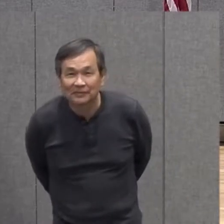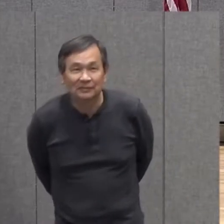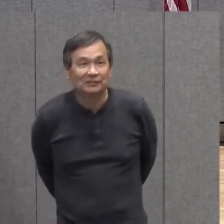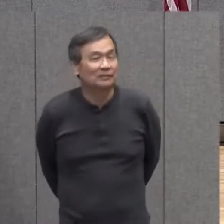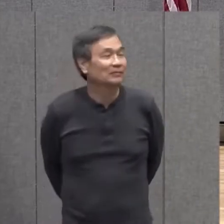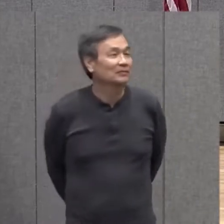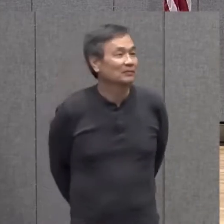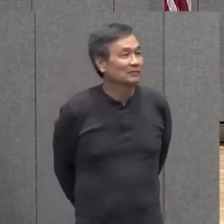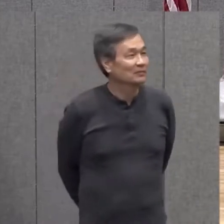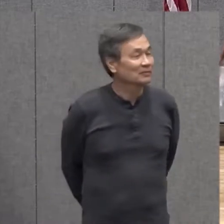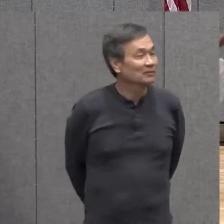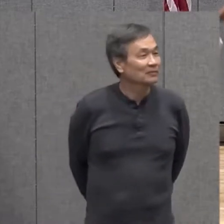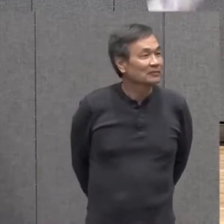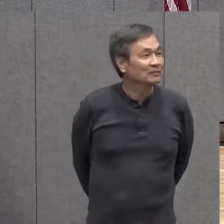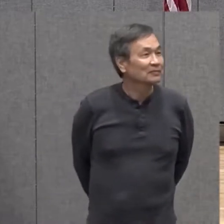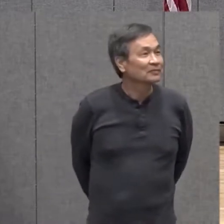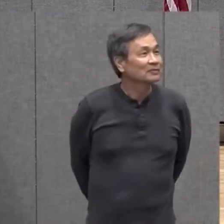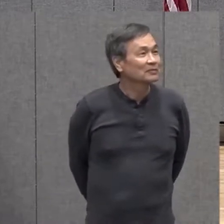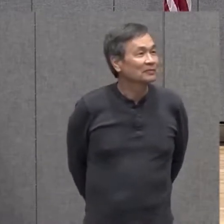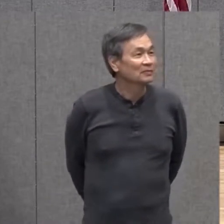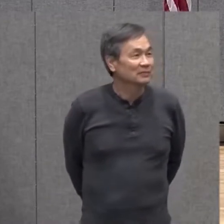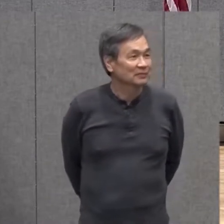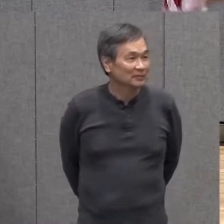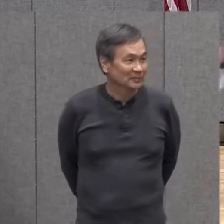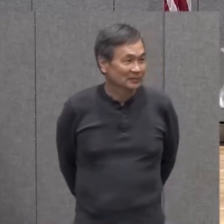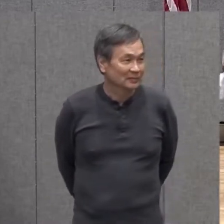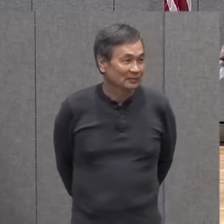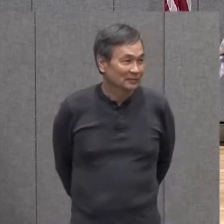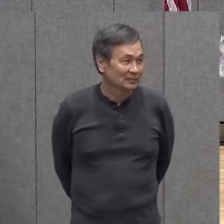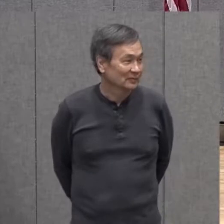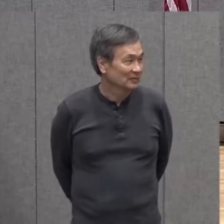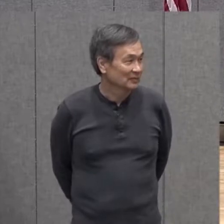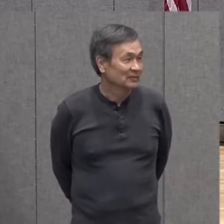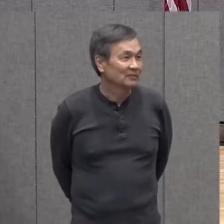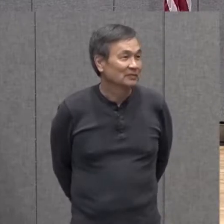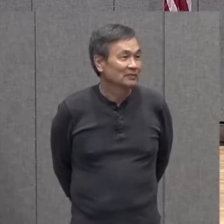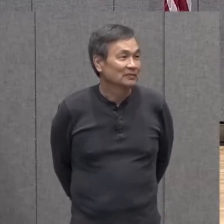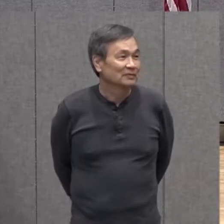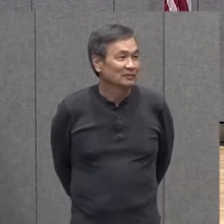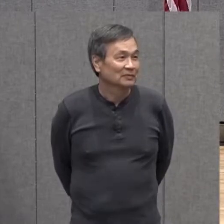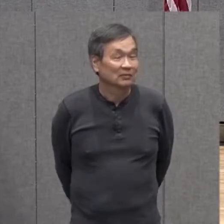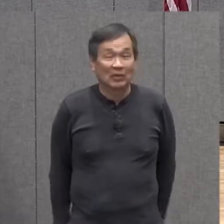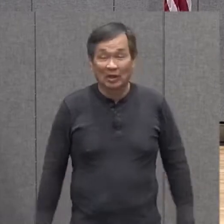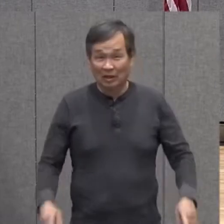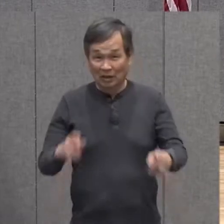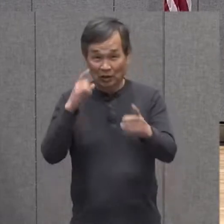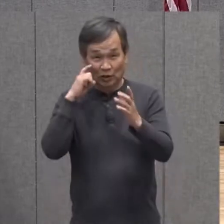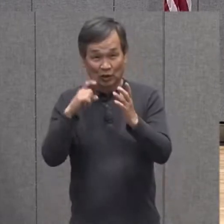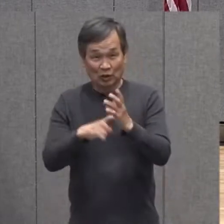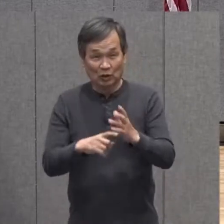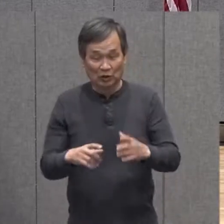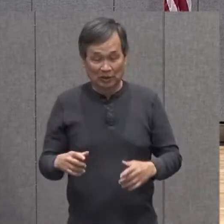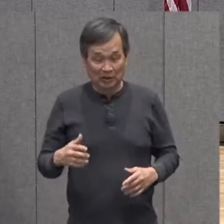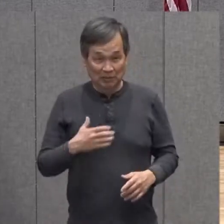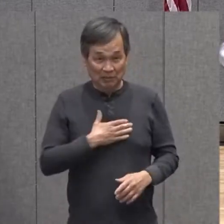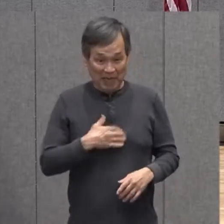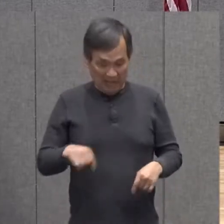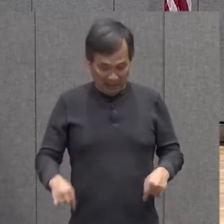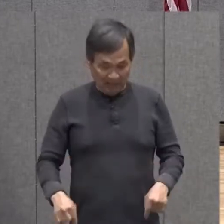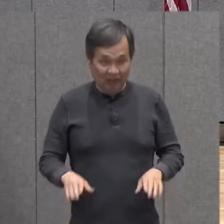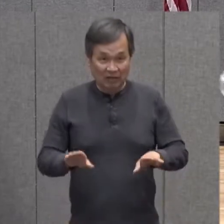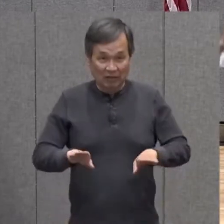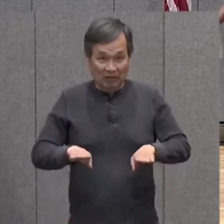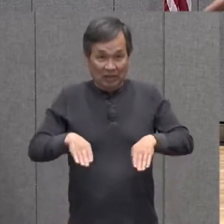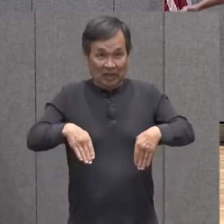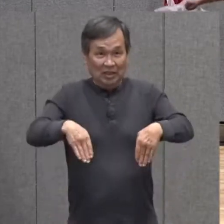Arriba Catch it. y abajo. Por arriba Cross it. Catch it. y atrapándola. Now, if you notice, I'm getting up on my toes when I'm doing that. I'm